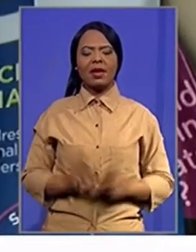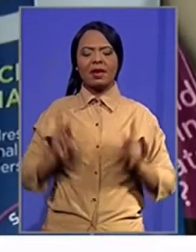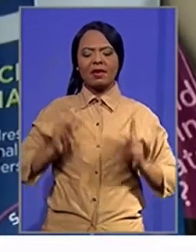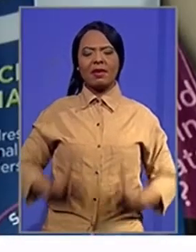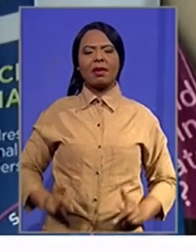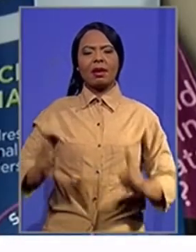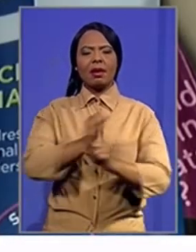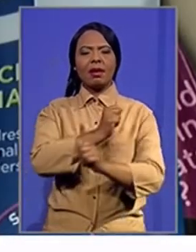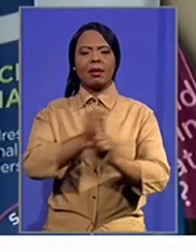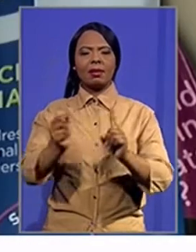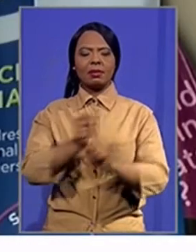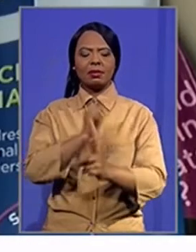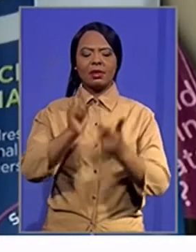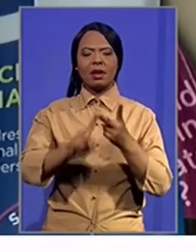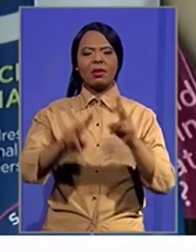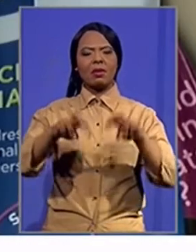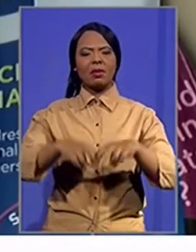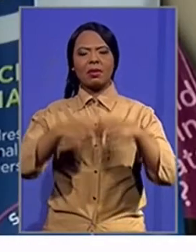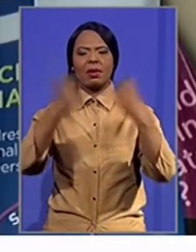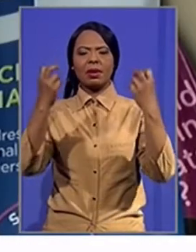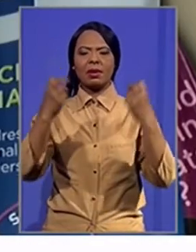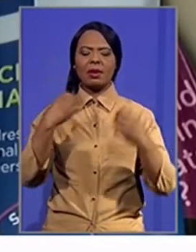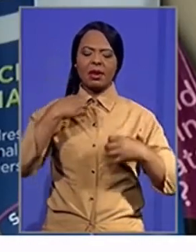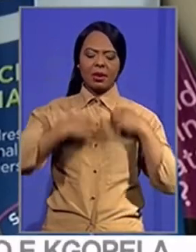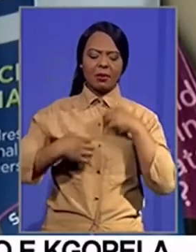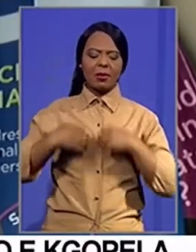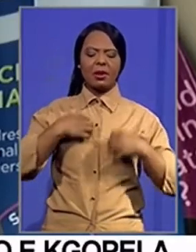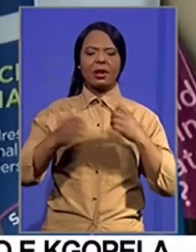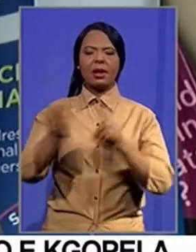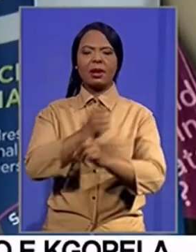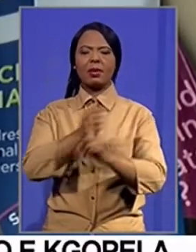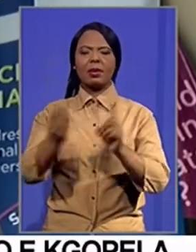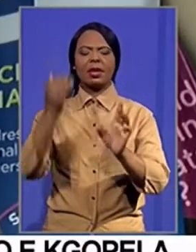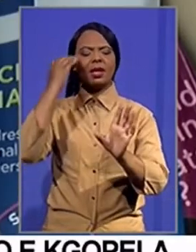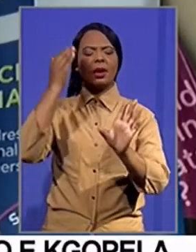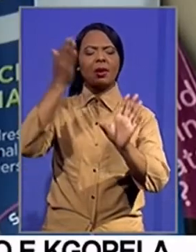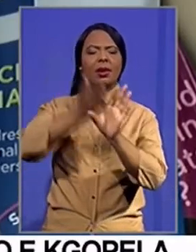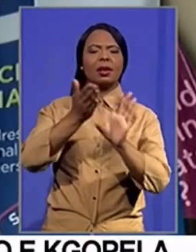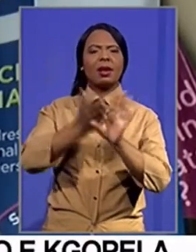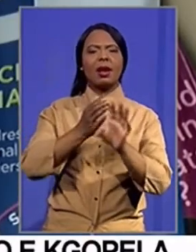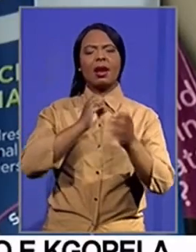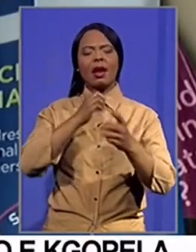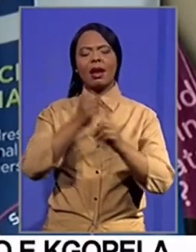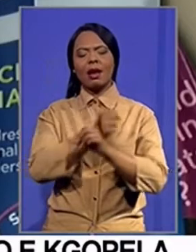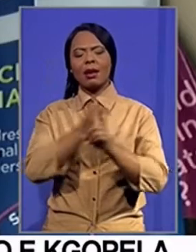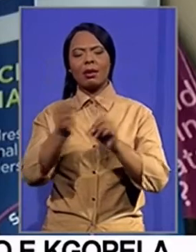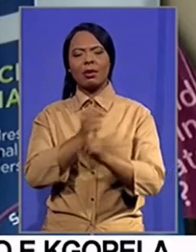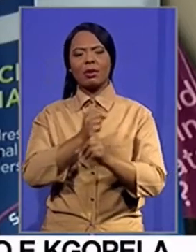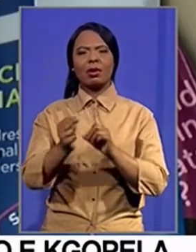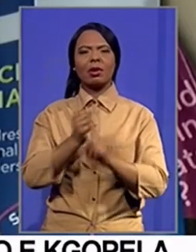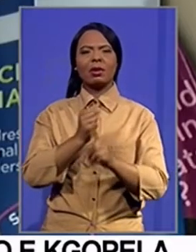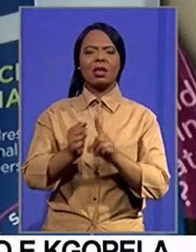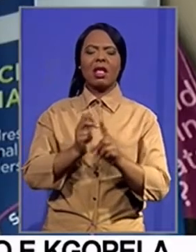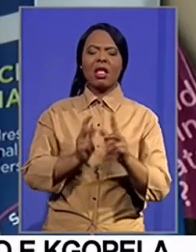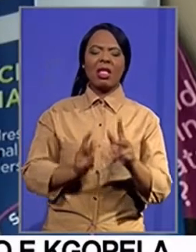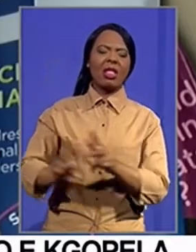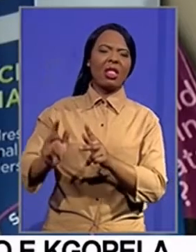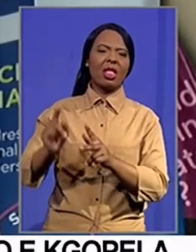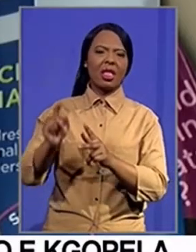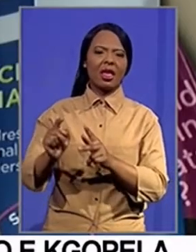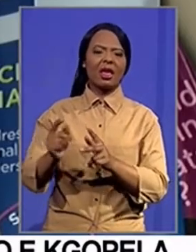rape, emotional abuse, psychological abuse, exploitation. We don't have